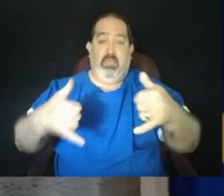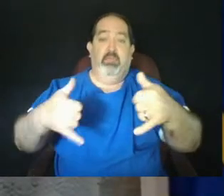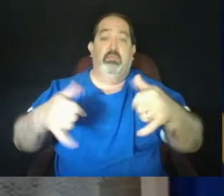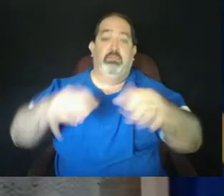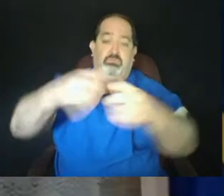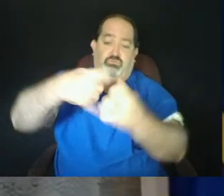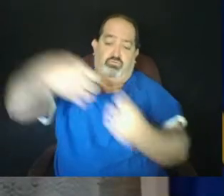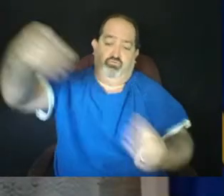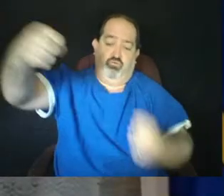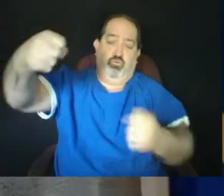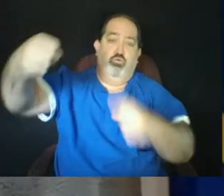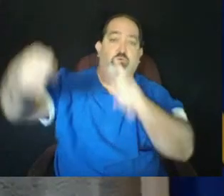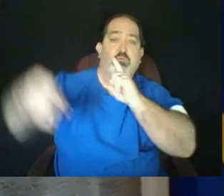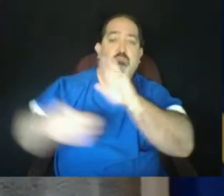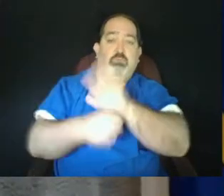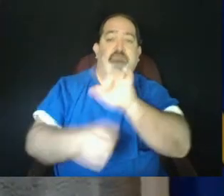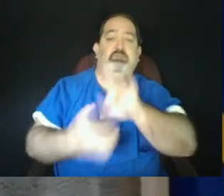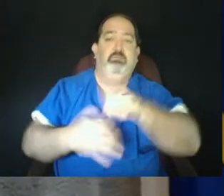at a future event.